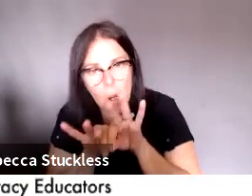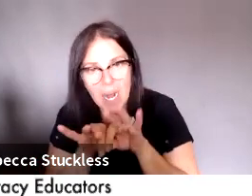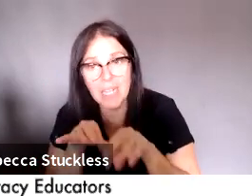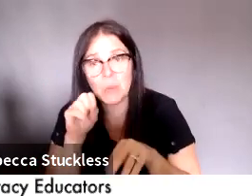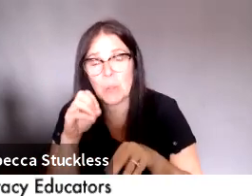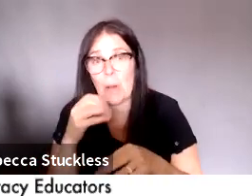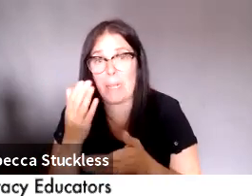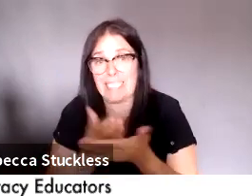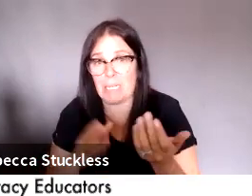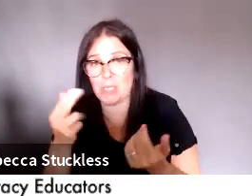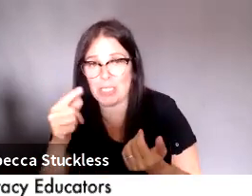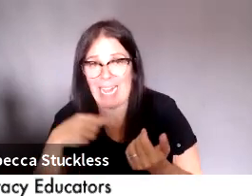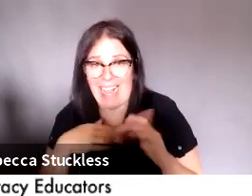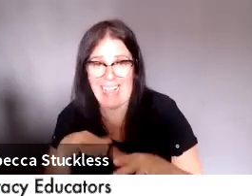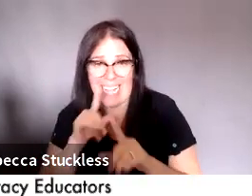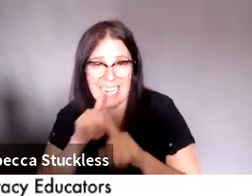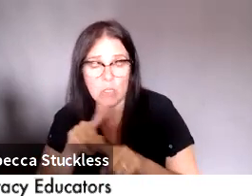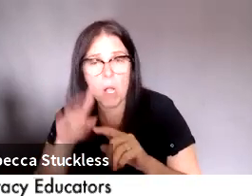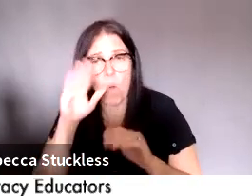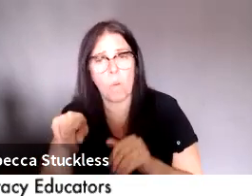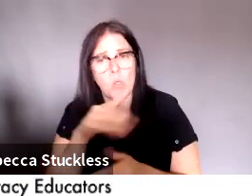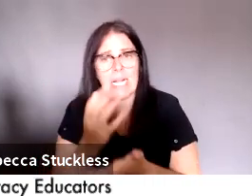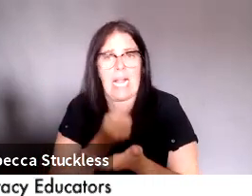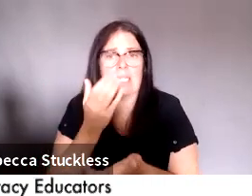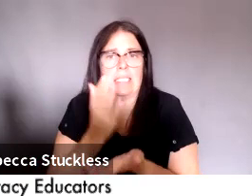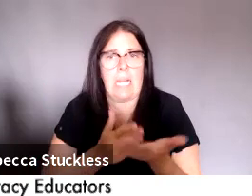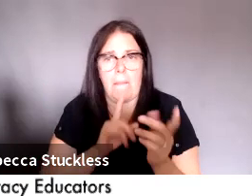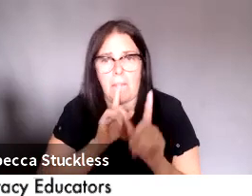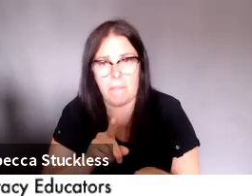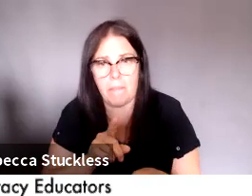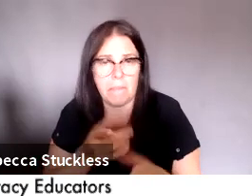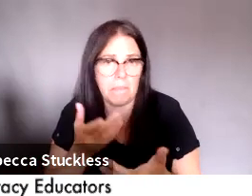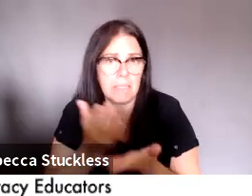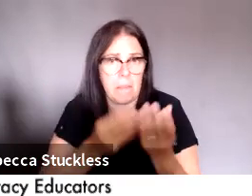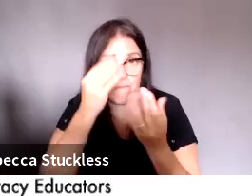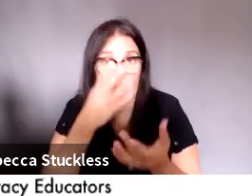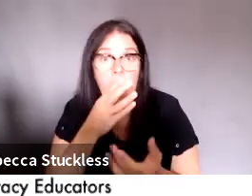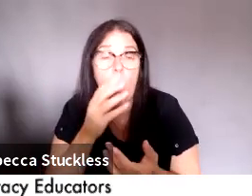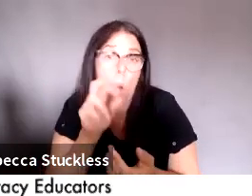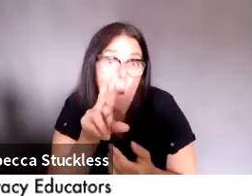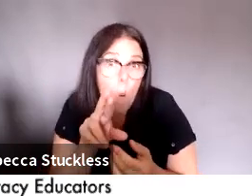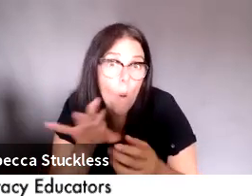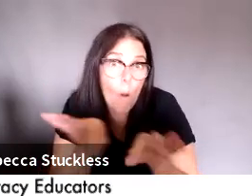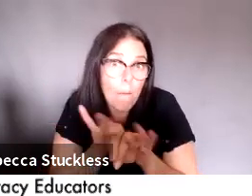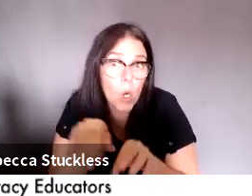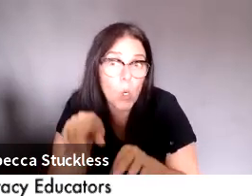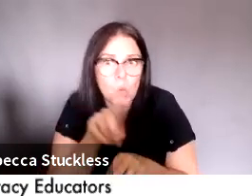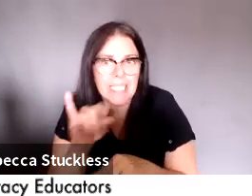So I hope that you've been able to glean a few pieces of information today, or equally important, that you've been able to share information with some of your colleagues through the